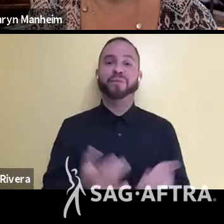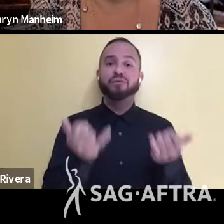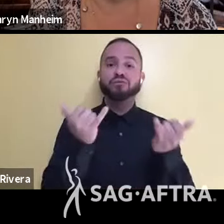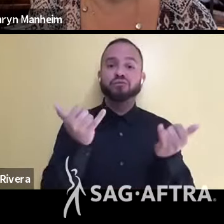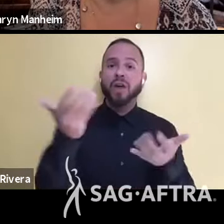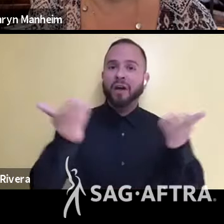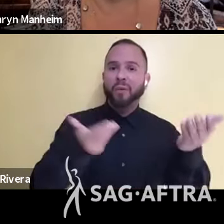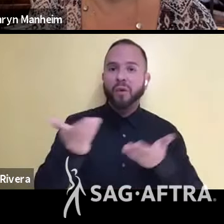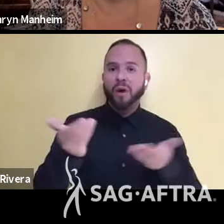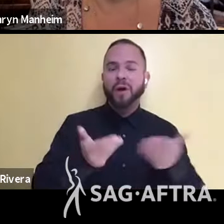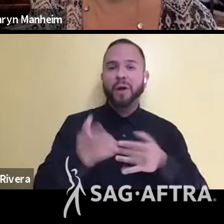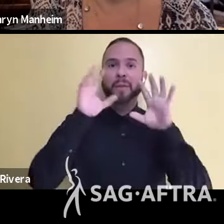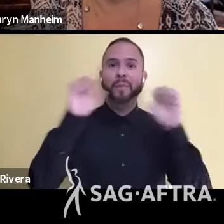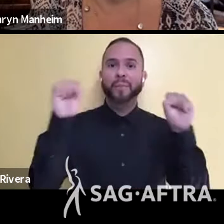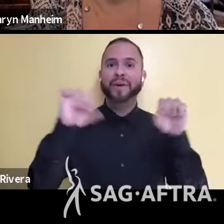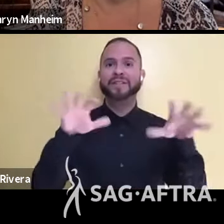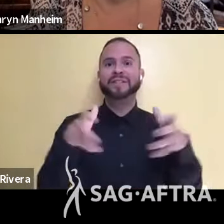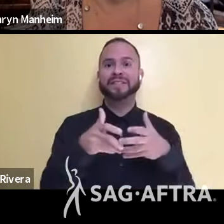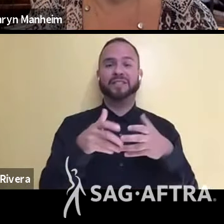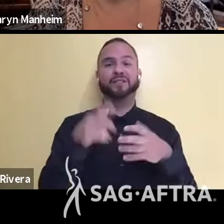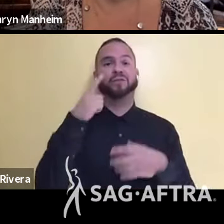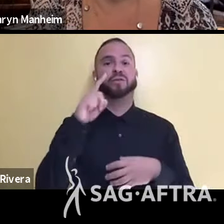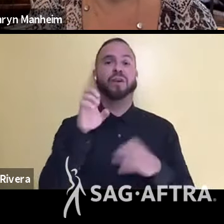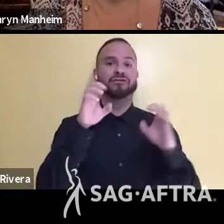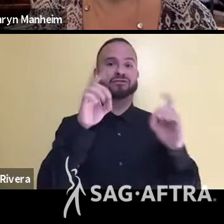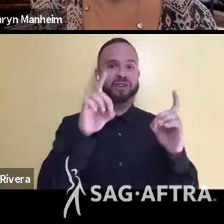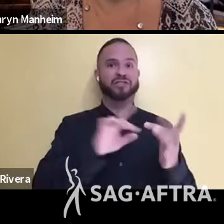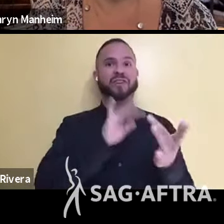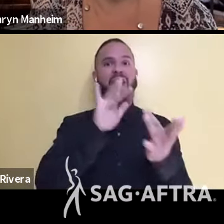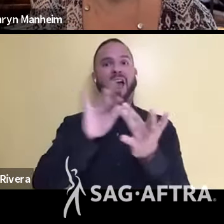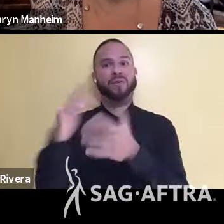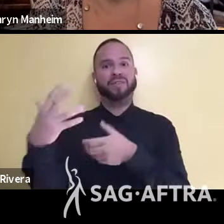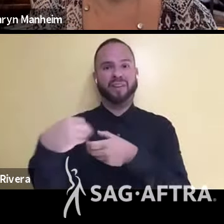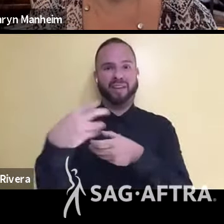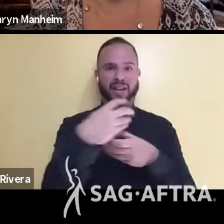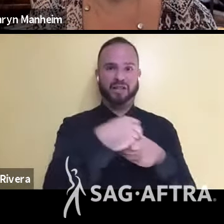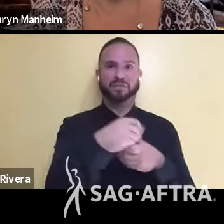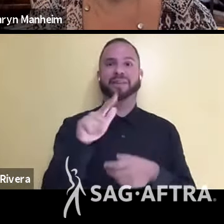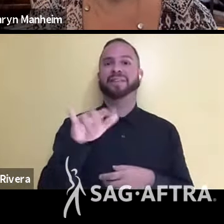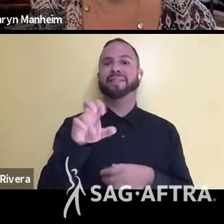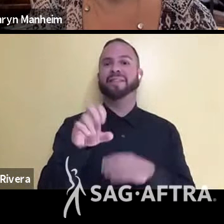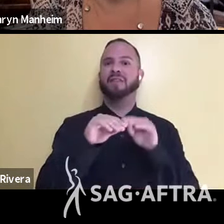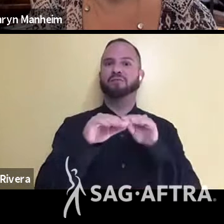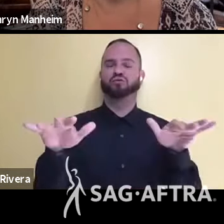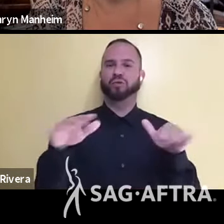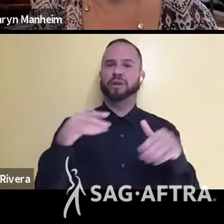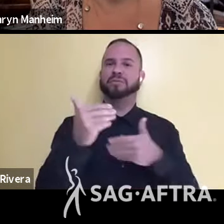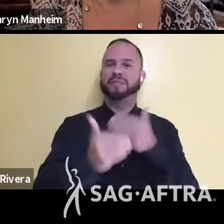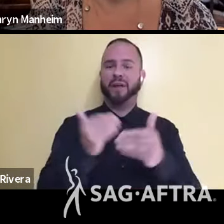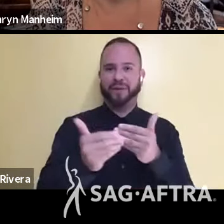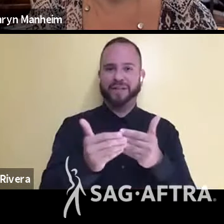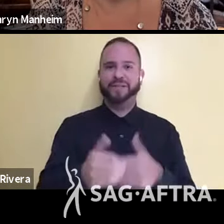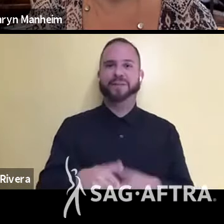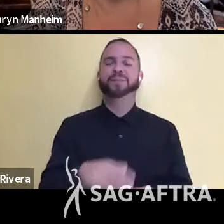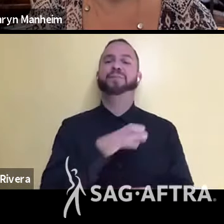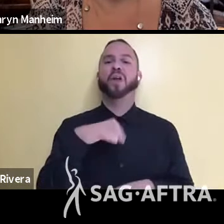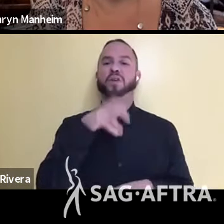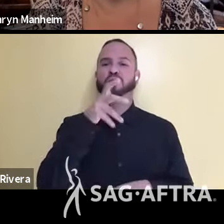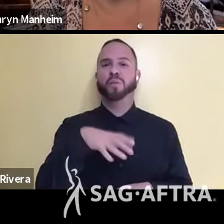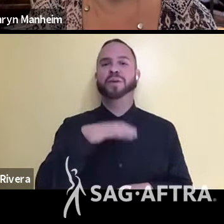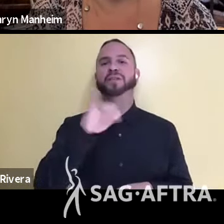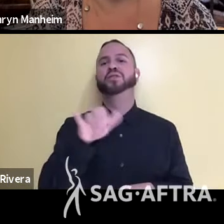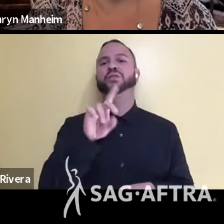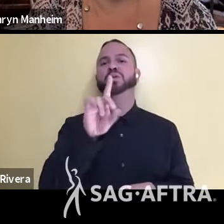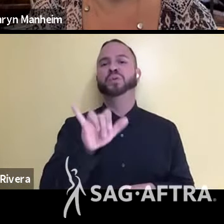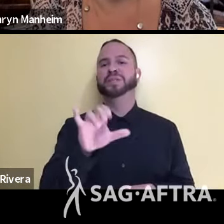the President's Task Force on Education Outreach and Engagement live stream series, Congresswoman Judy Chu for a